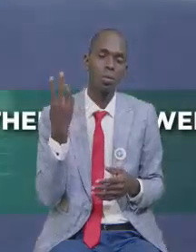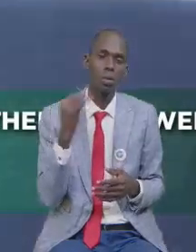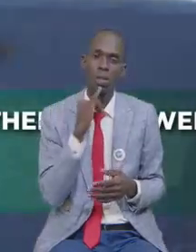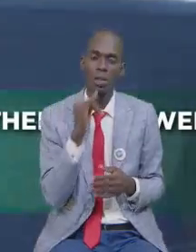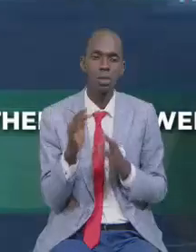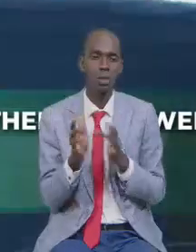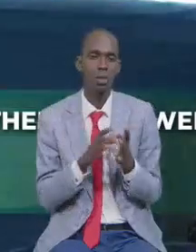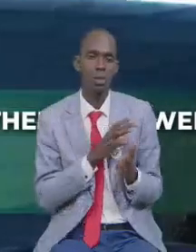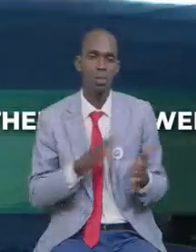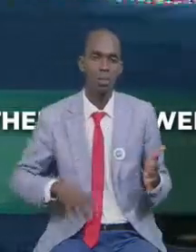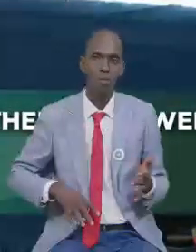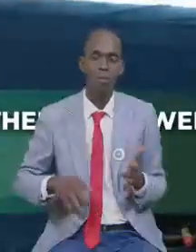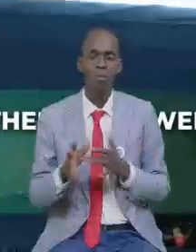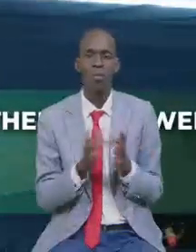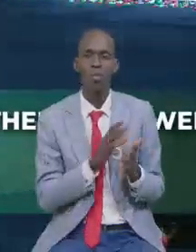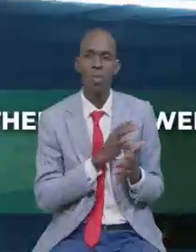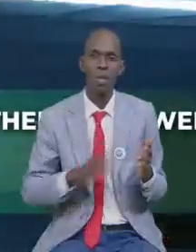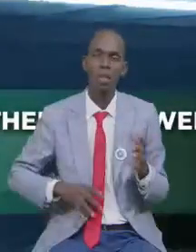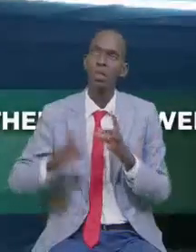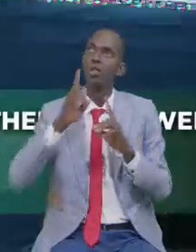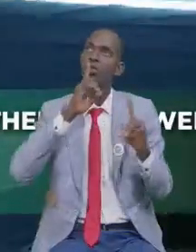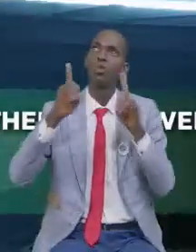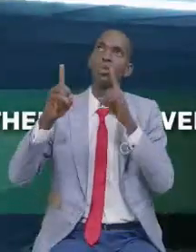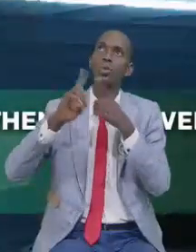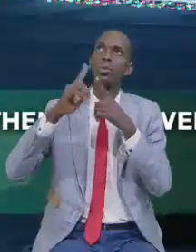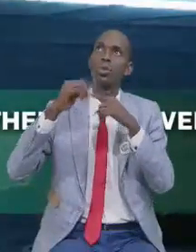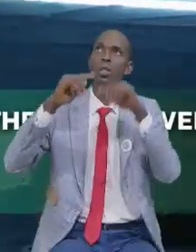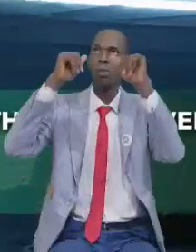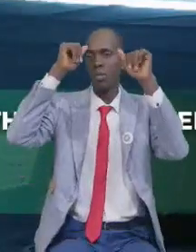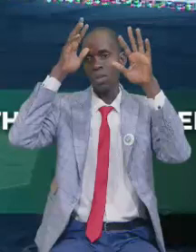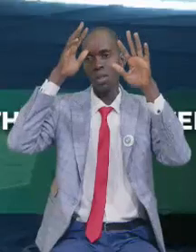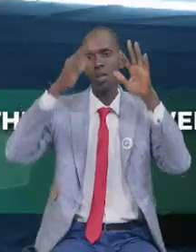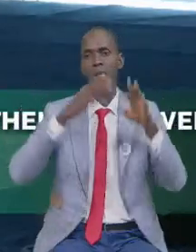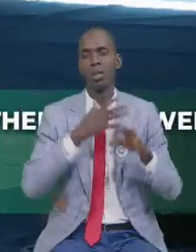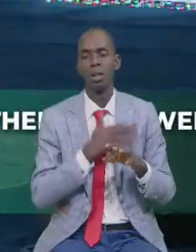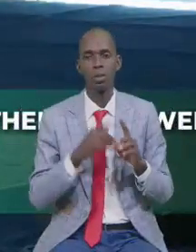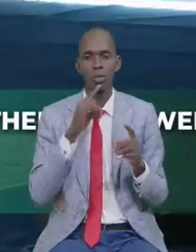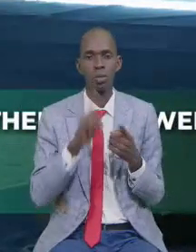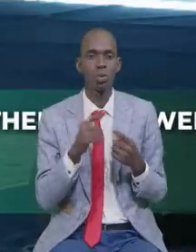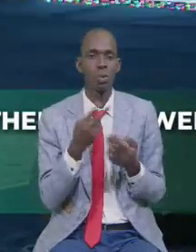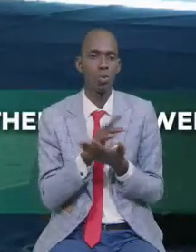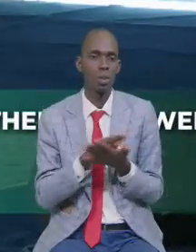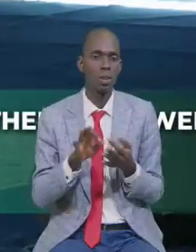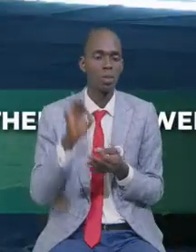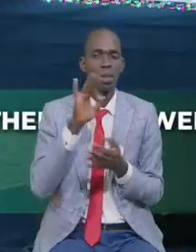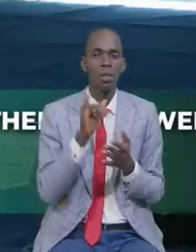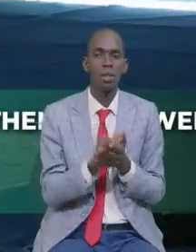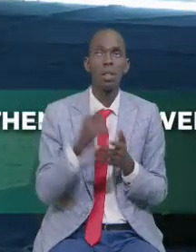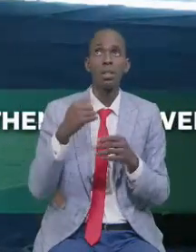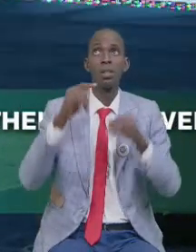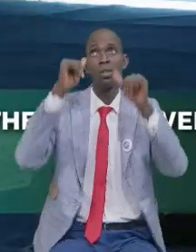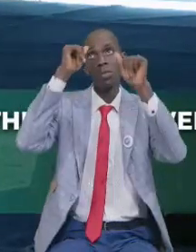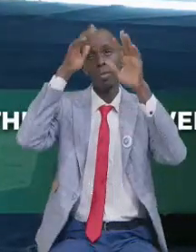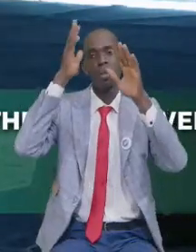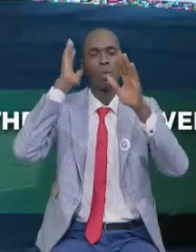speaks. He speaks of the Father, and he speaks of the Holy Ghost that the Father will